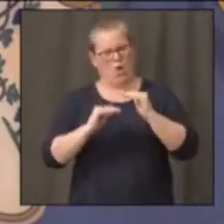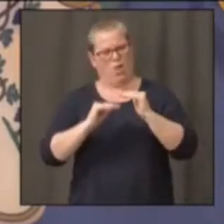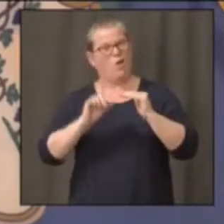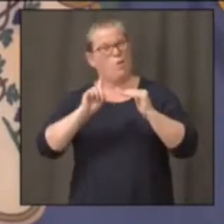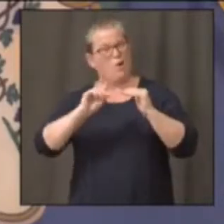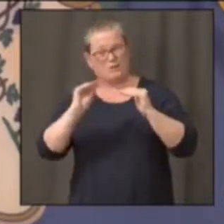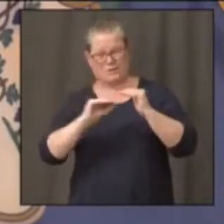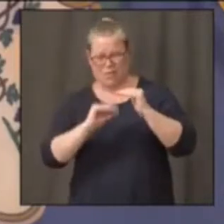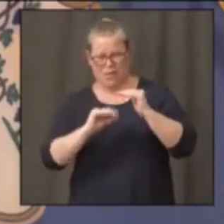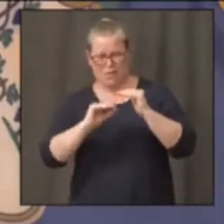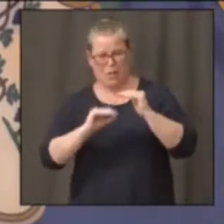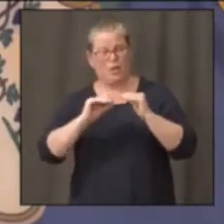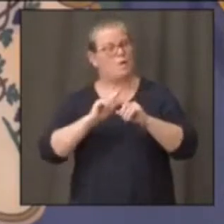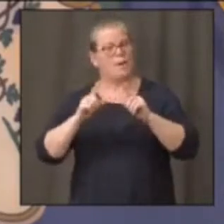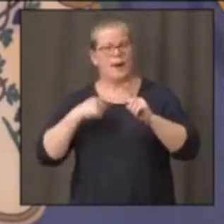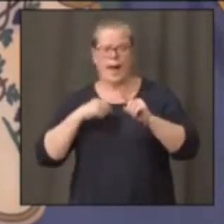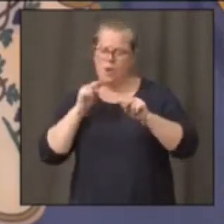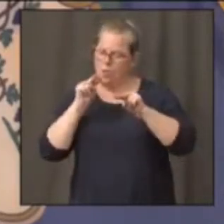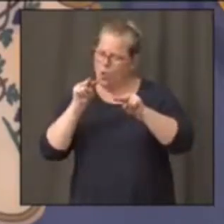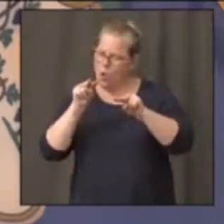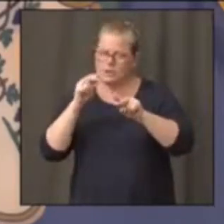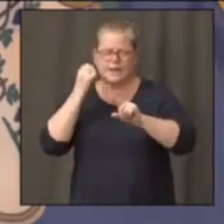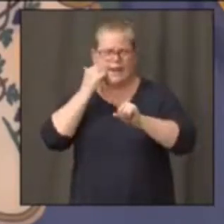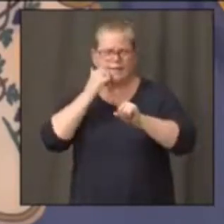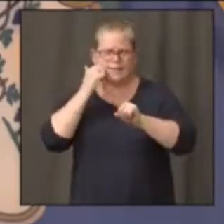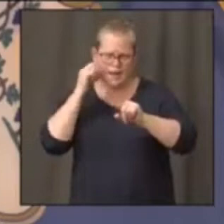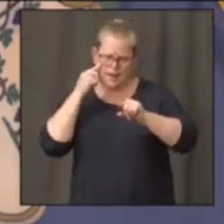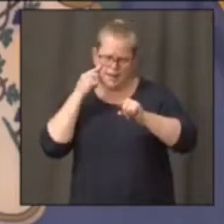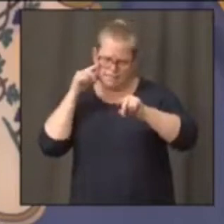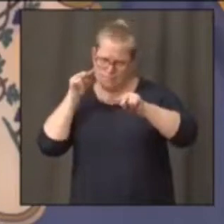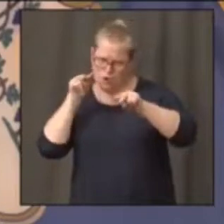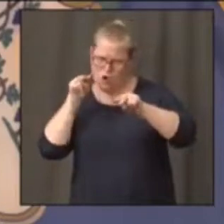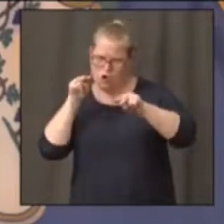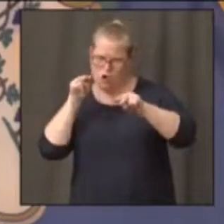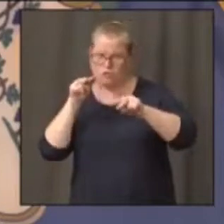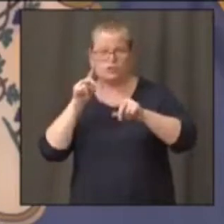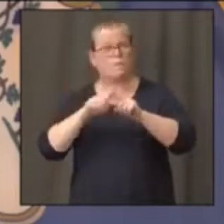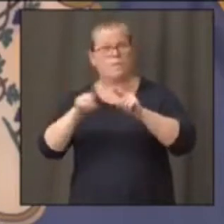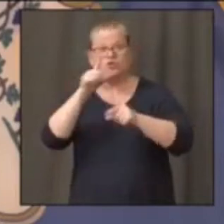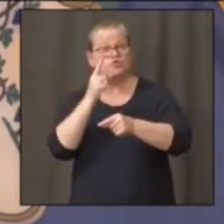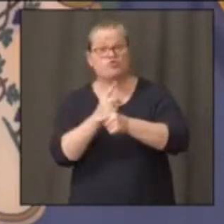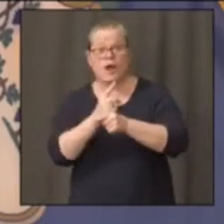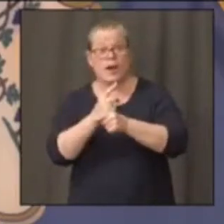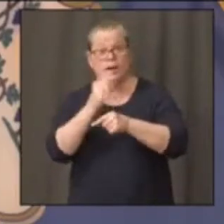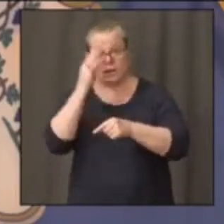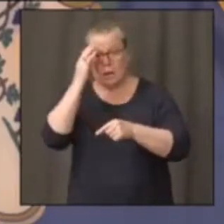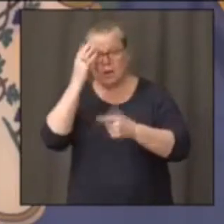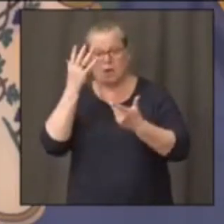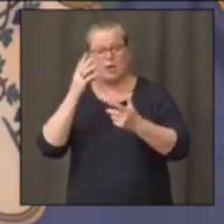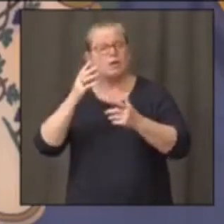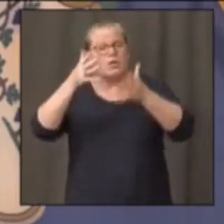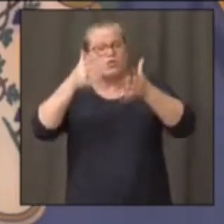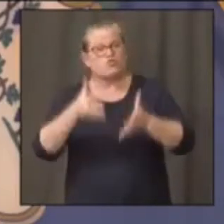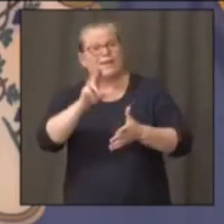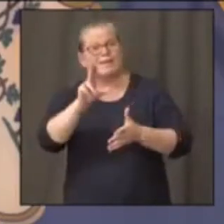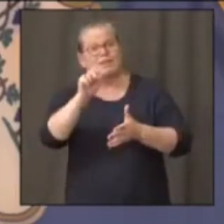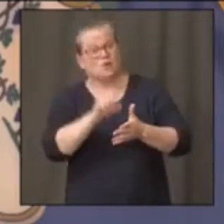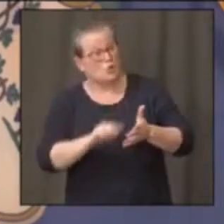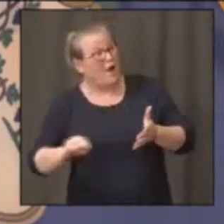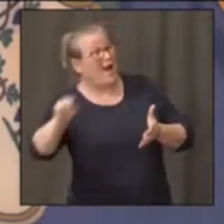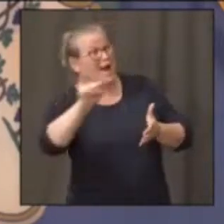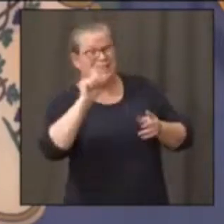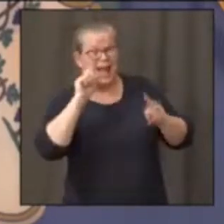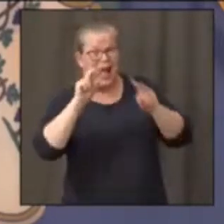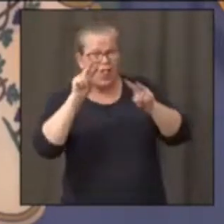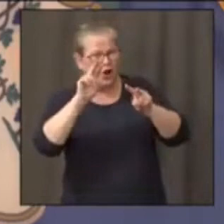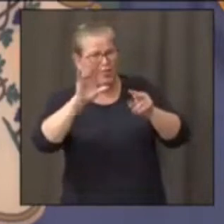watch like a hawk. But you're absolutely right. As I look around the rest of the country, it's like a hockey stick in a dozen of these states right now, and